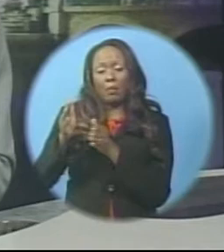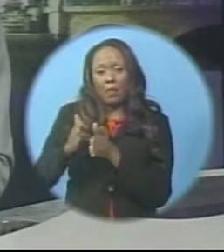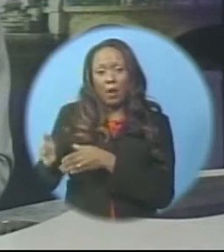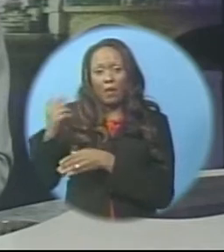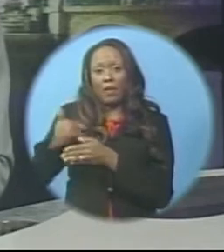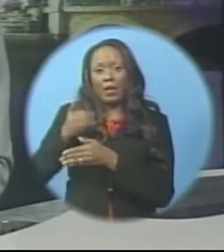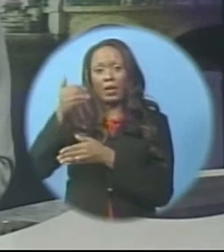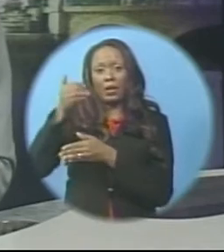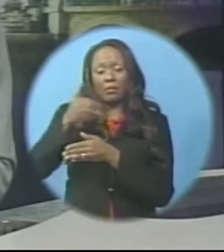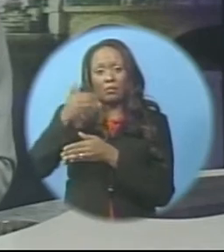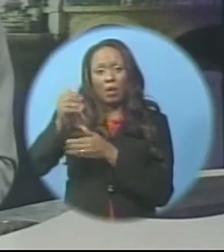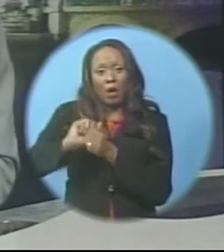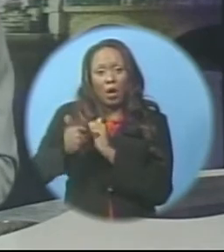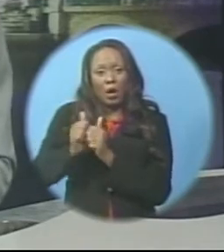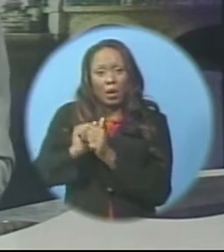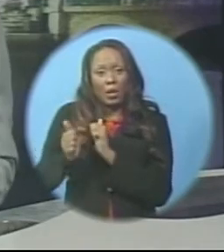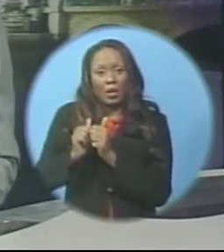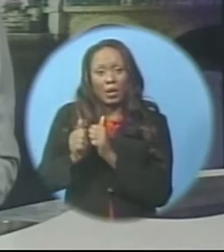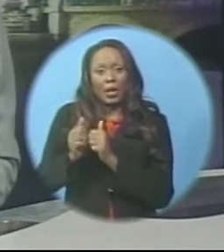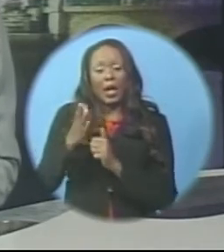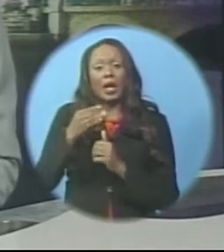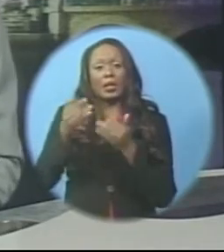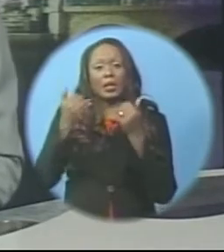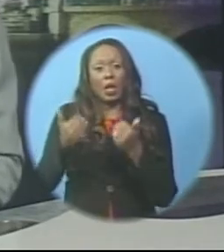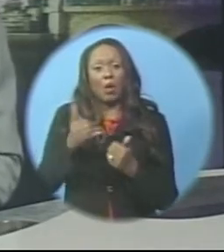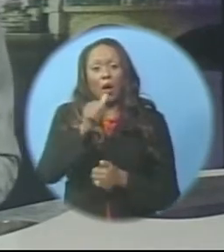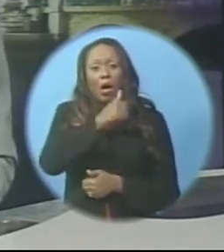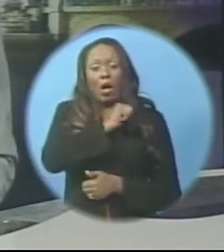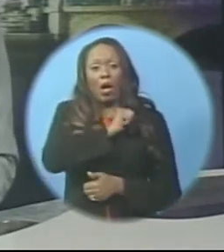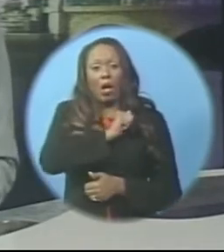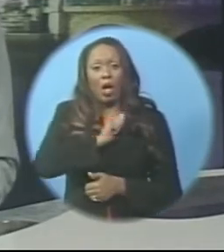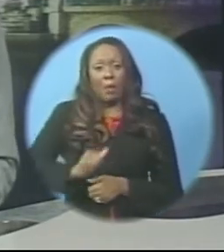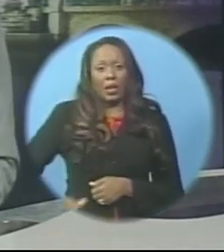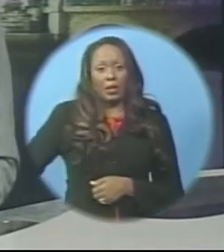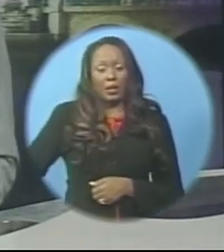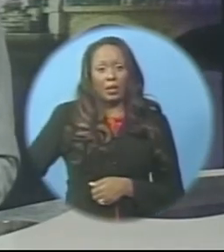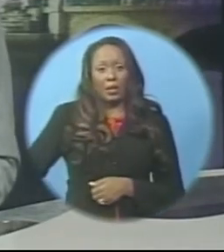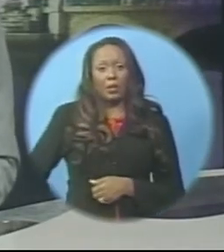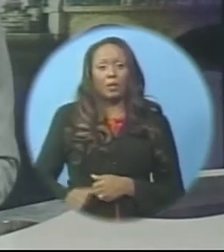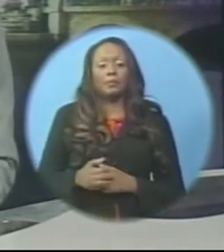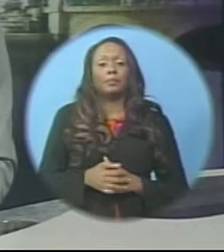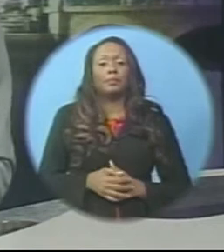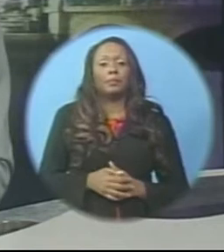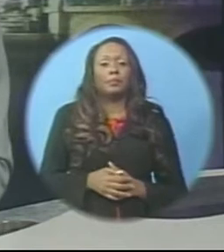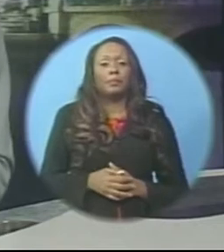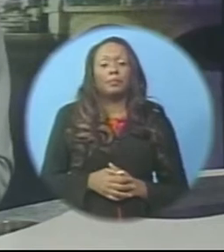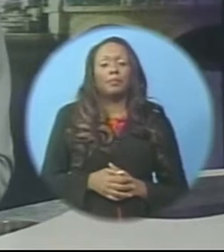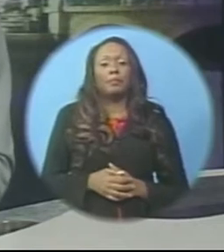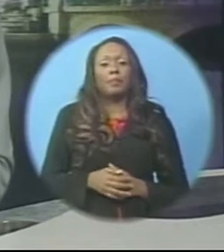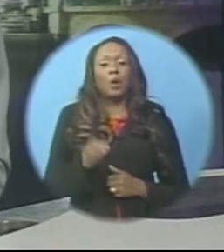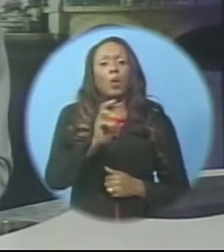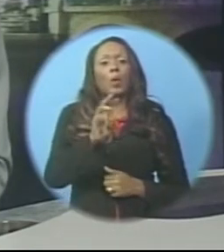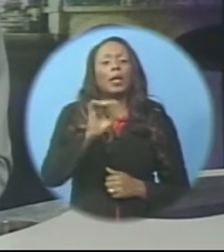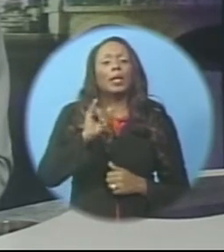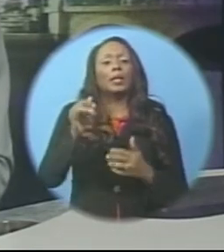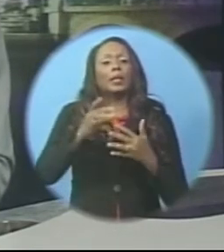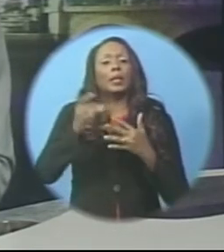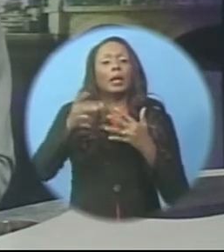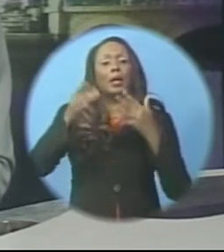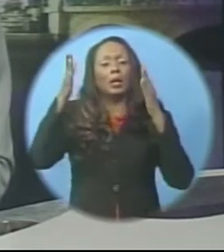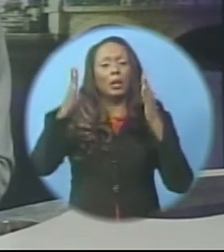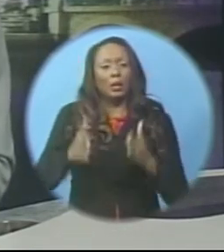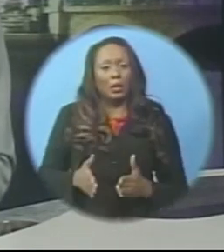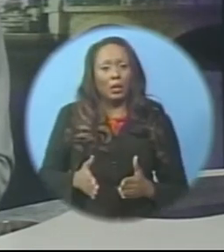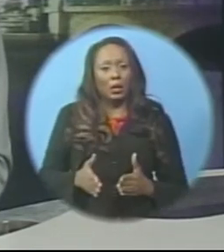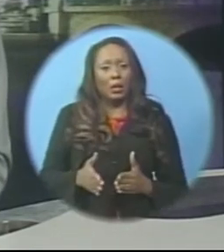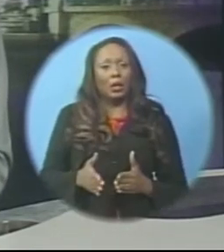for Nissan by the Japanese automaker. West Indies selector Courtney Brown has come out in support